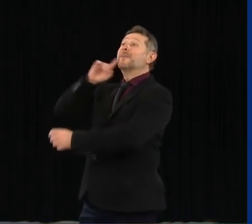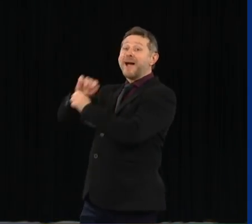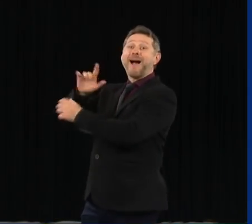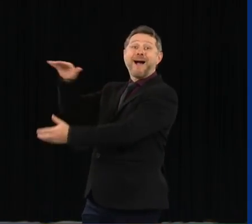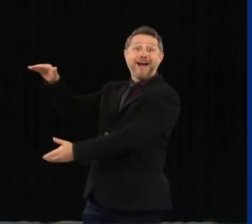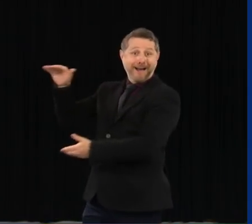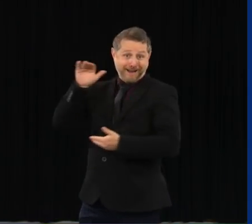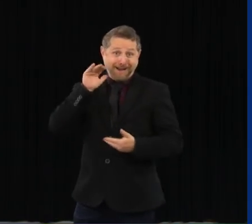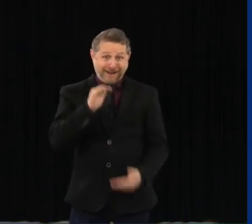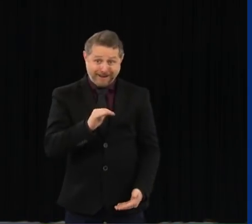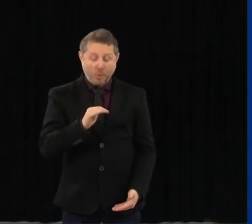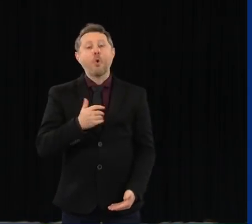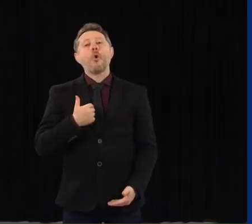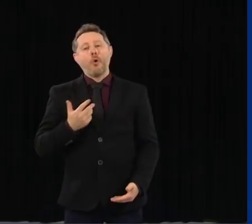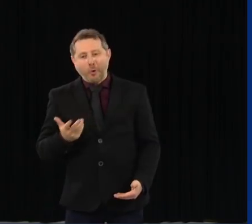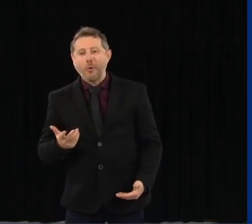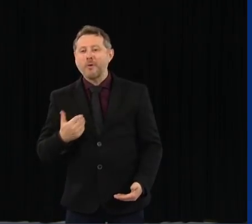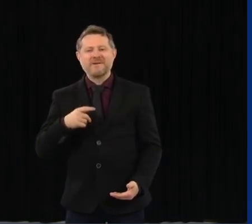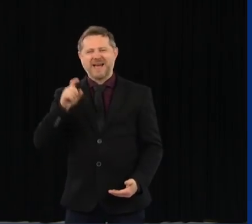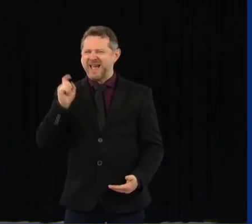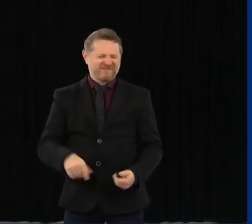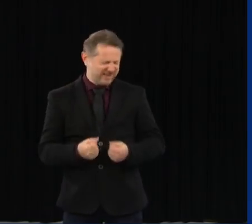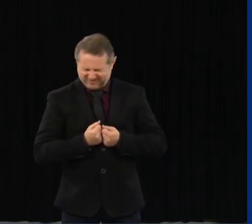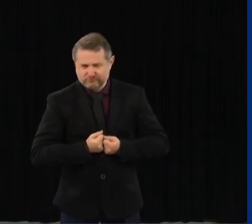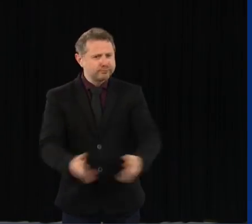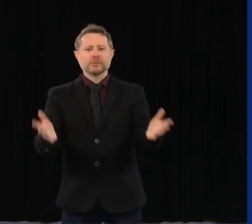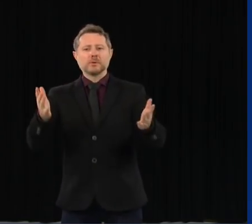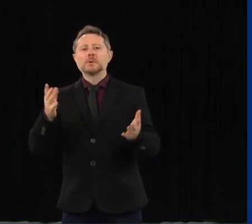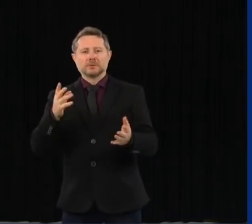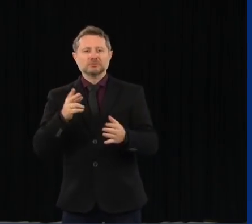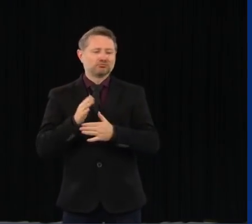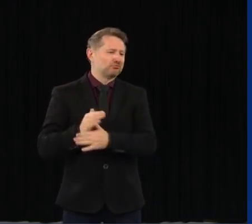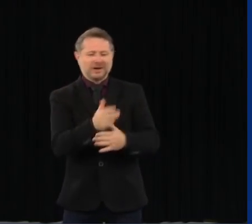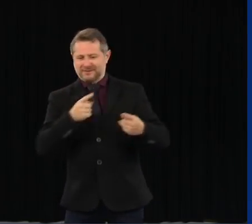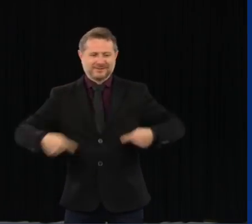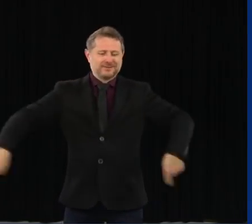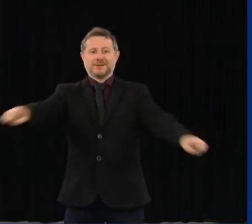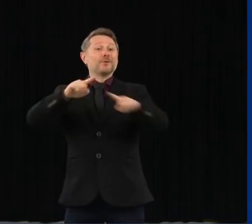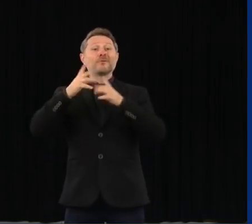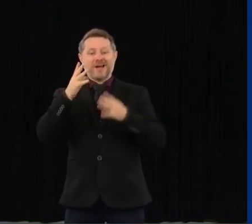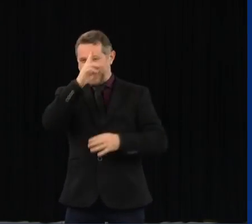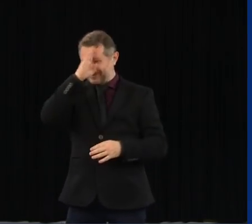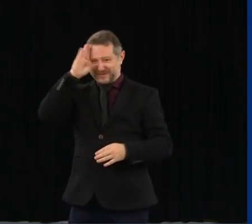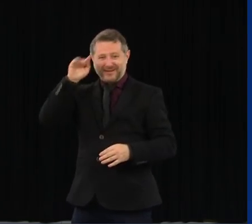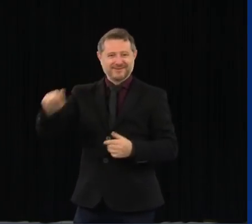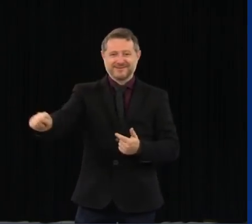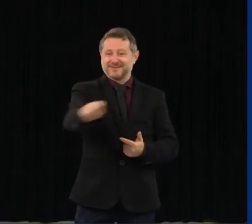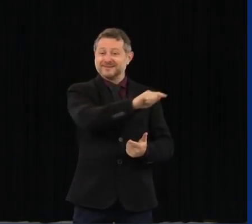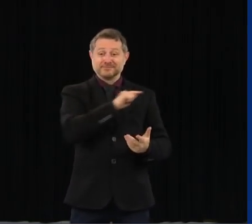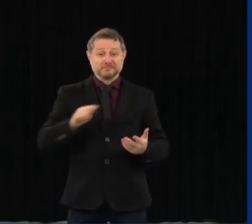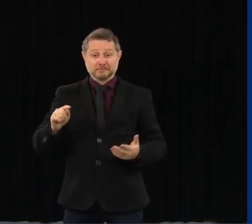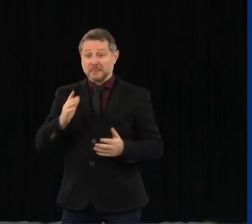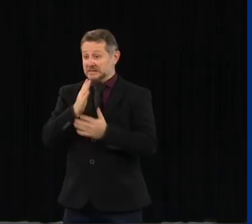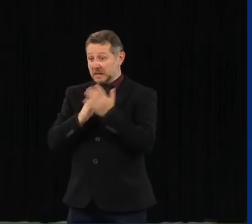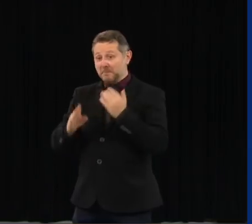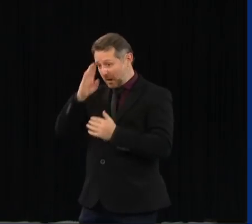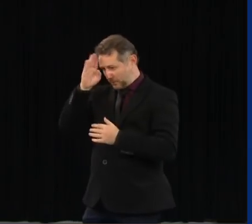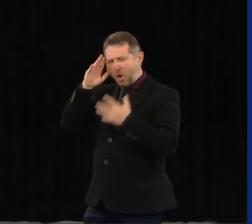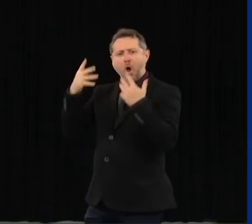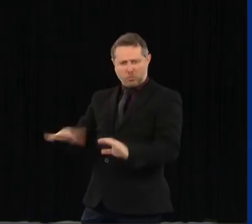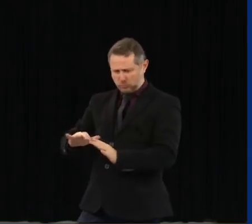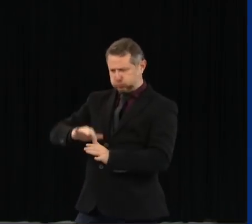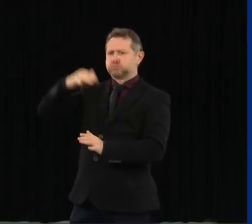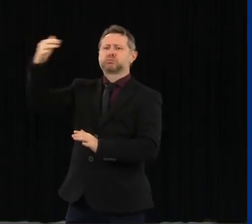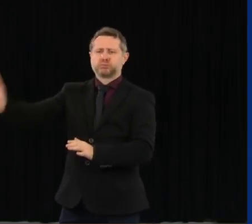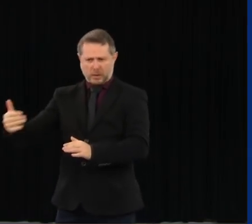ventilators from across the system. In other words, there are hospitals that have ventilators. There are hospitals